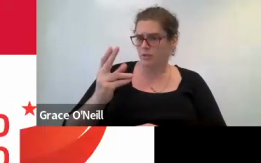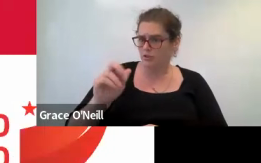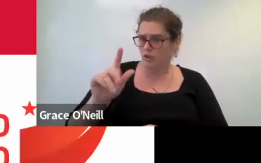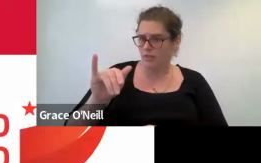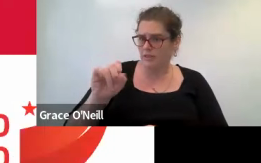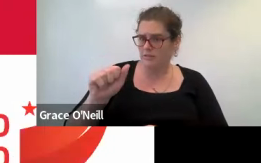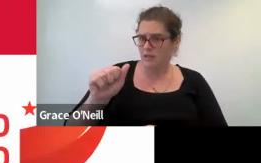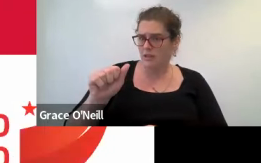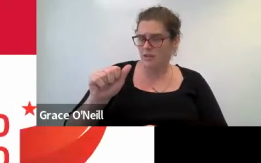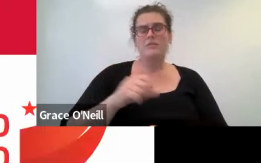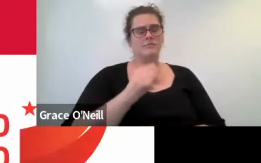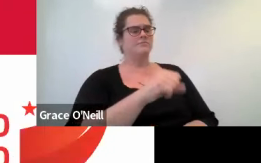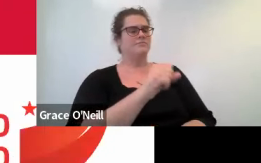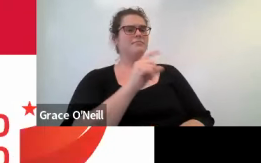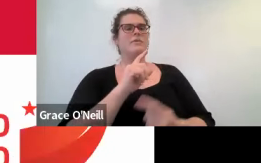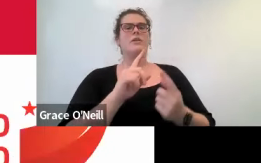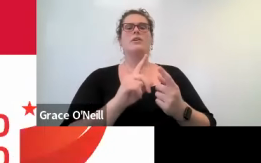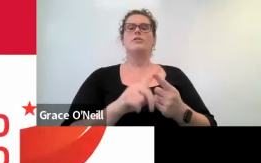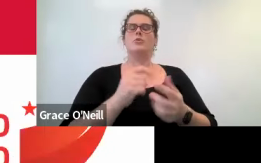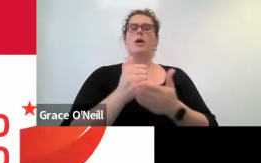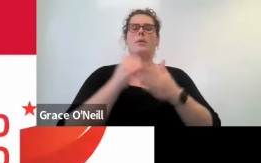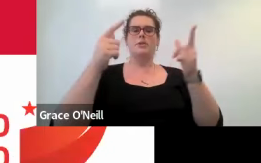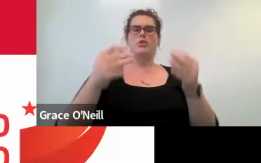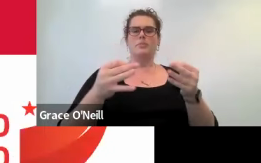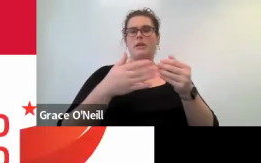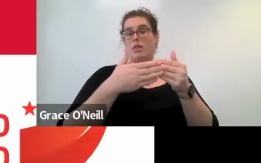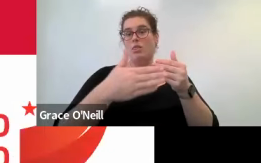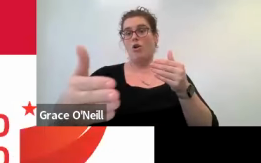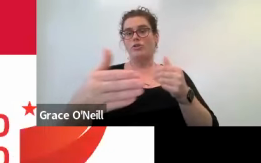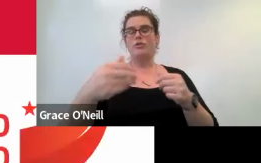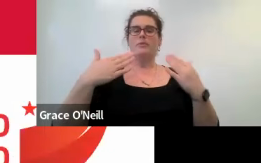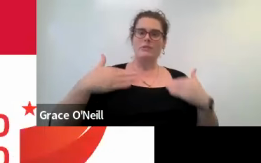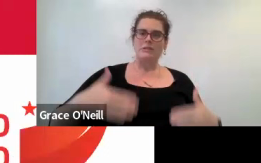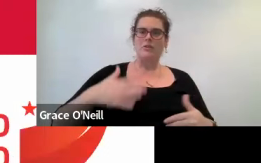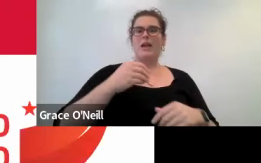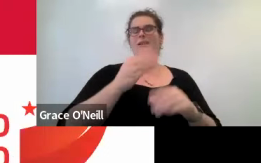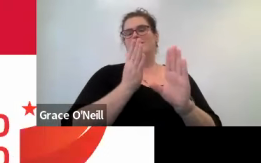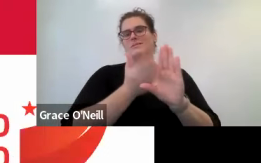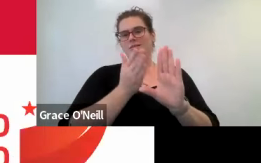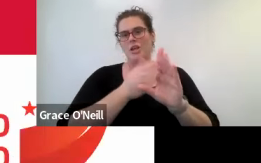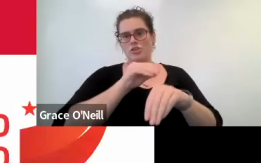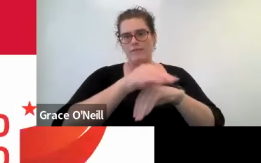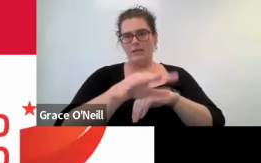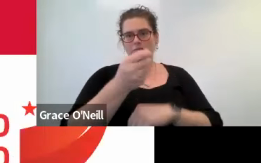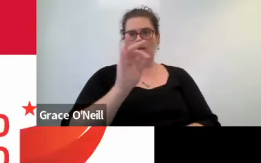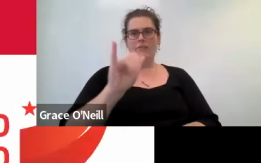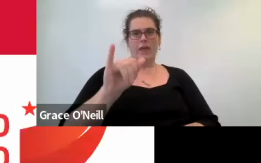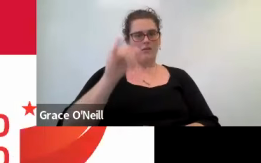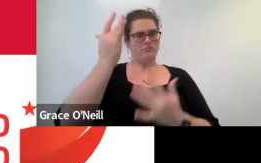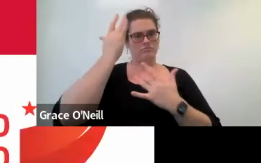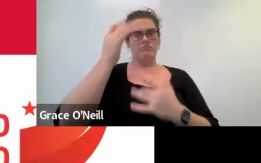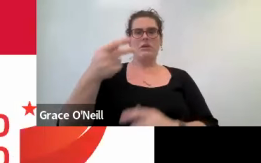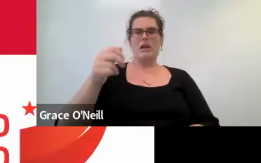to determine the long-term physical and psychological effects that the COVID-19 had, and if there were any